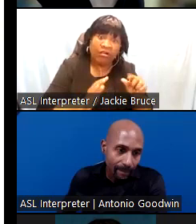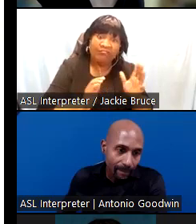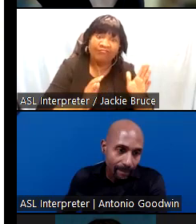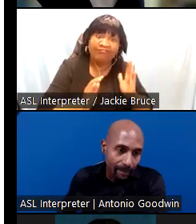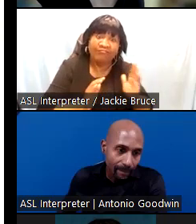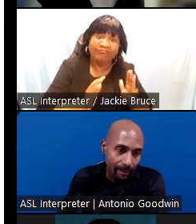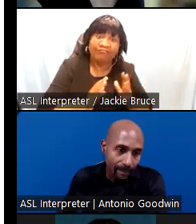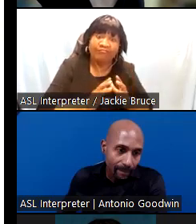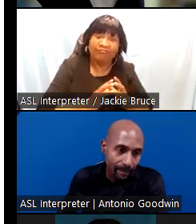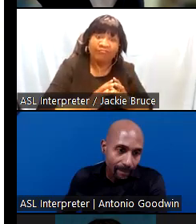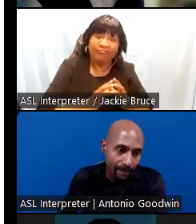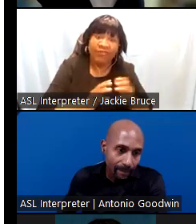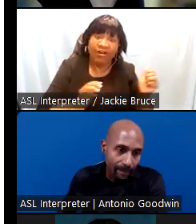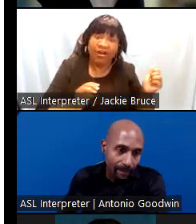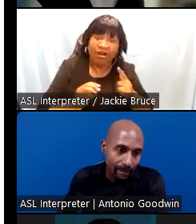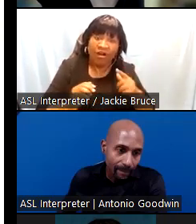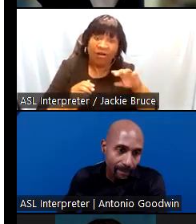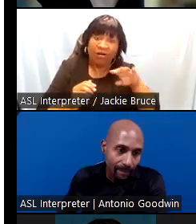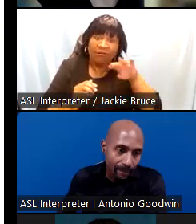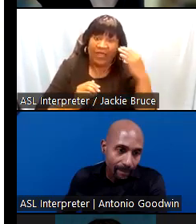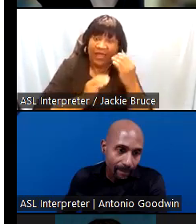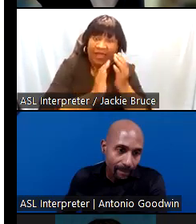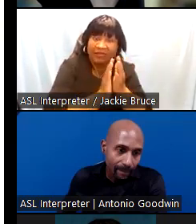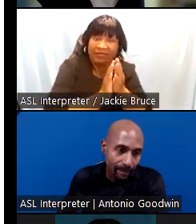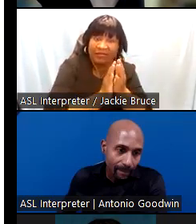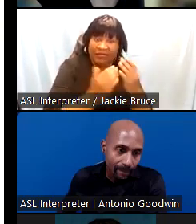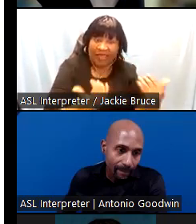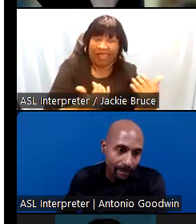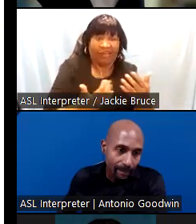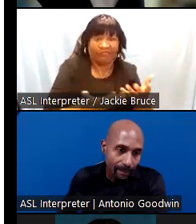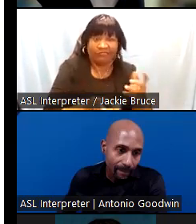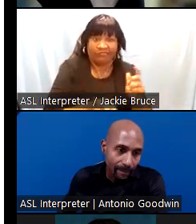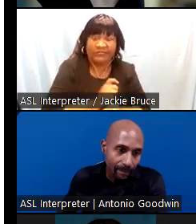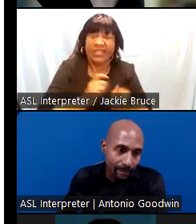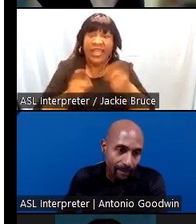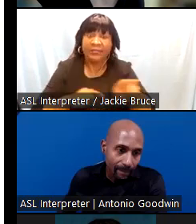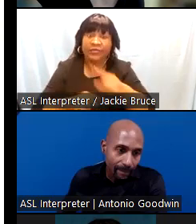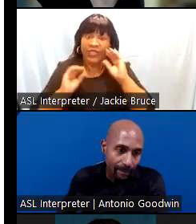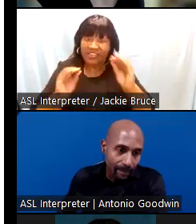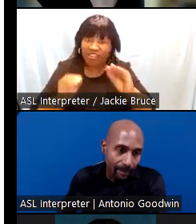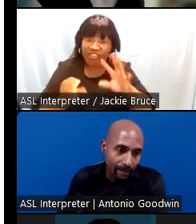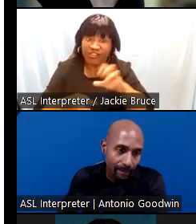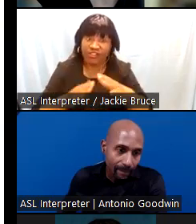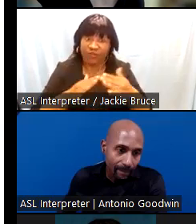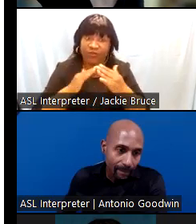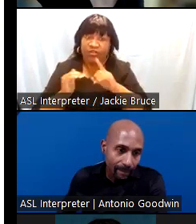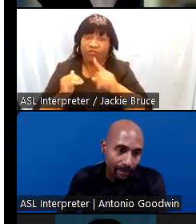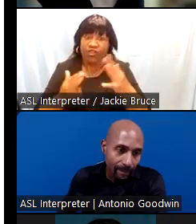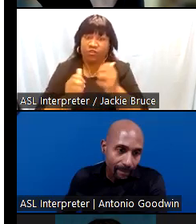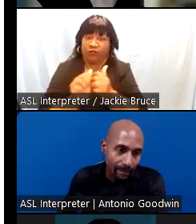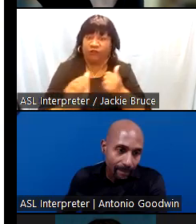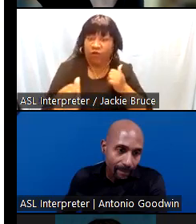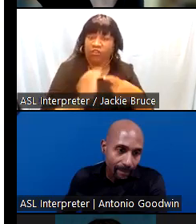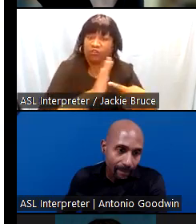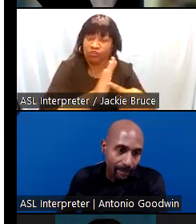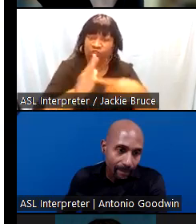lots of racist stigma. So if you're someone doing education and community, you really want to avoid that and show